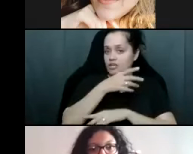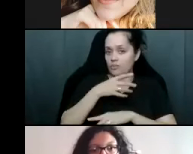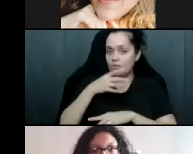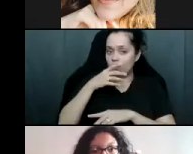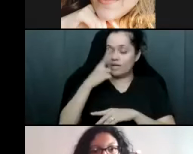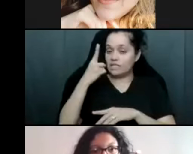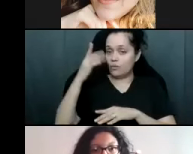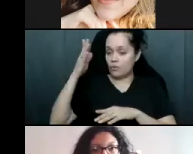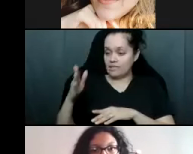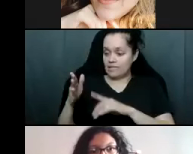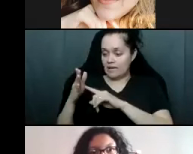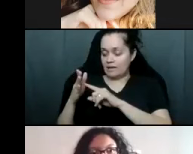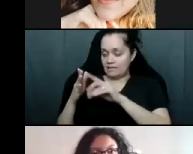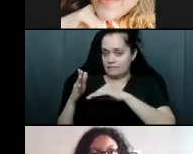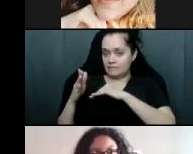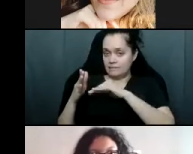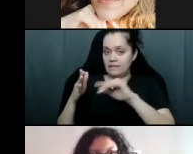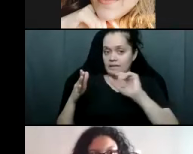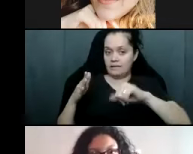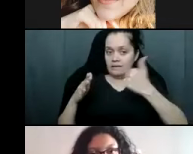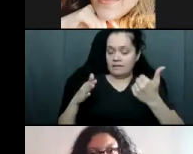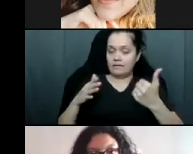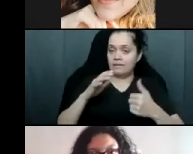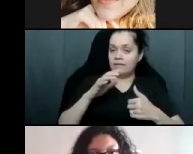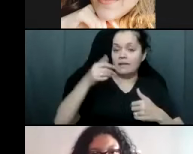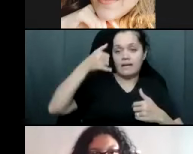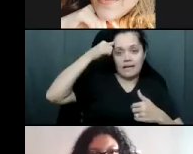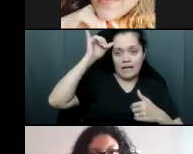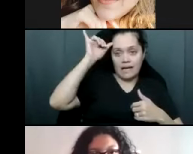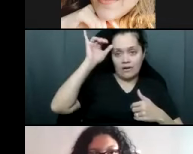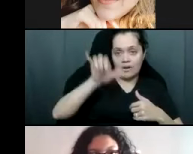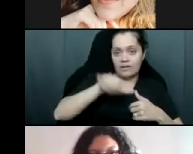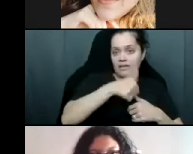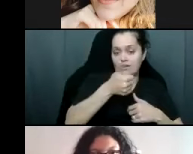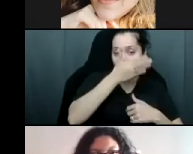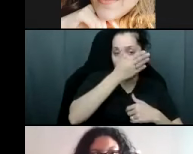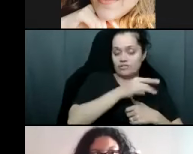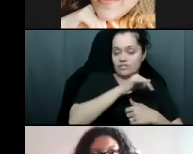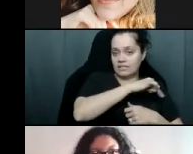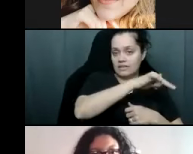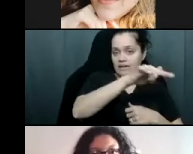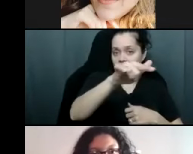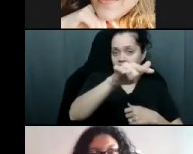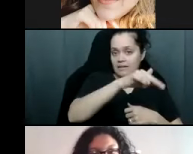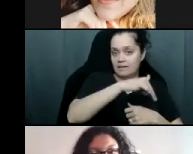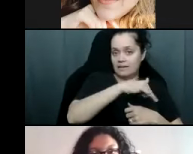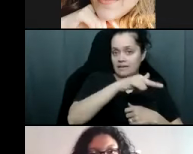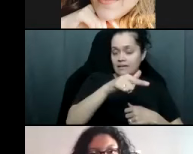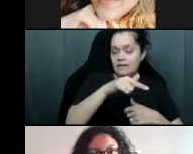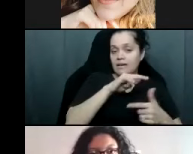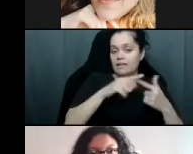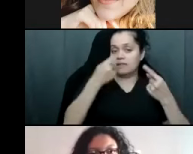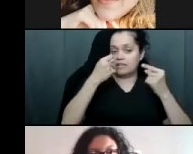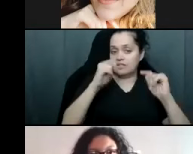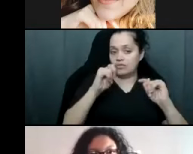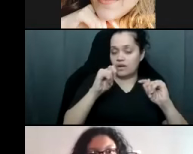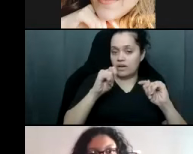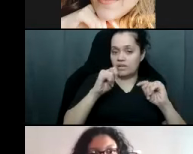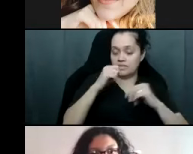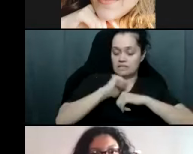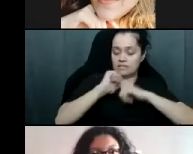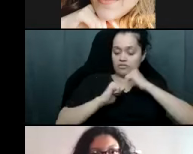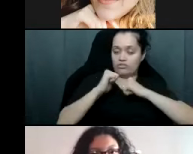one side of the fence and cattle ranching on the other side of the fence. And they tried to structure it, establish